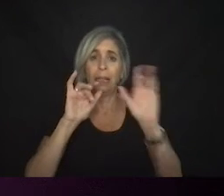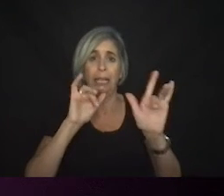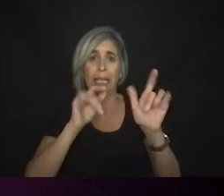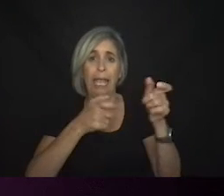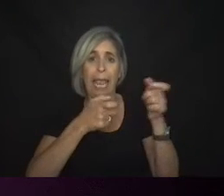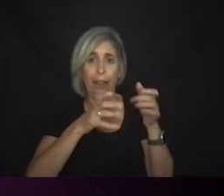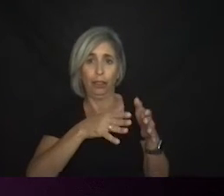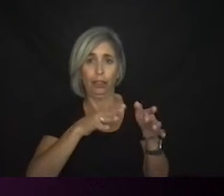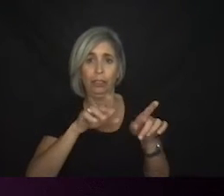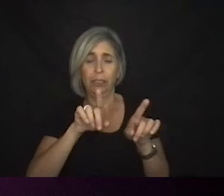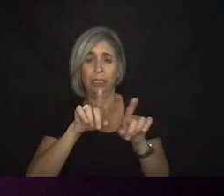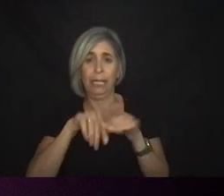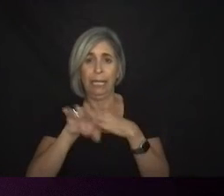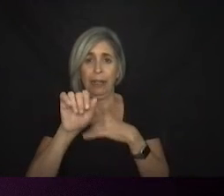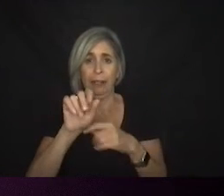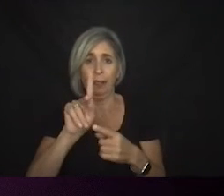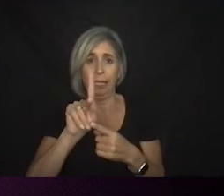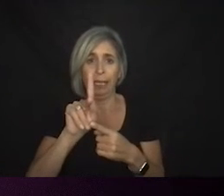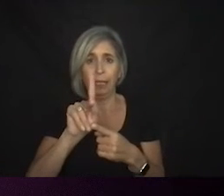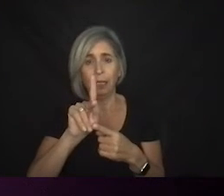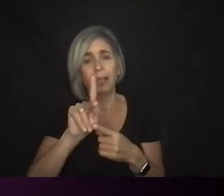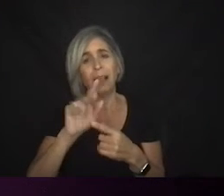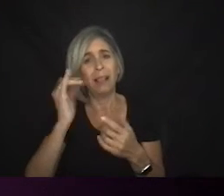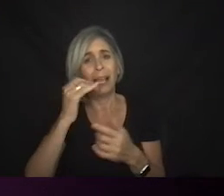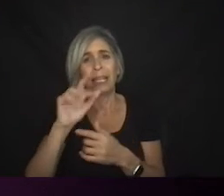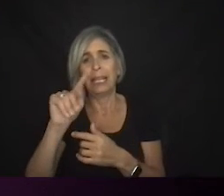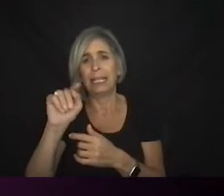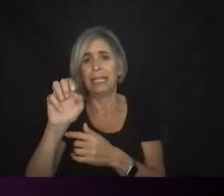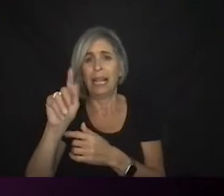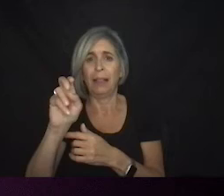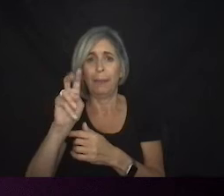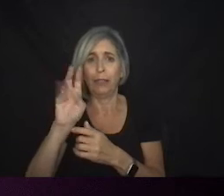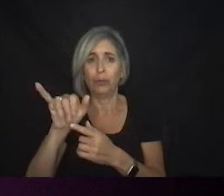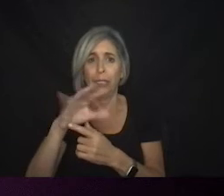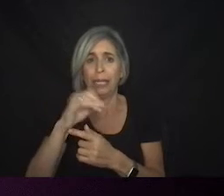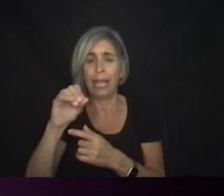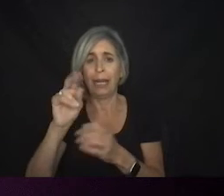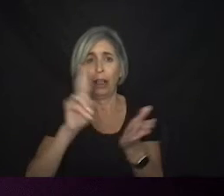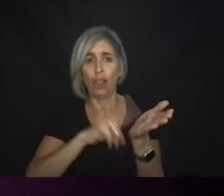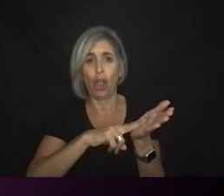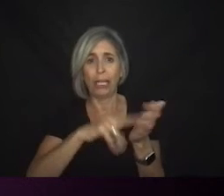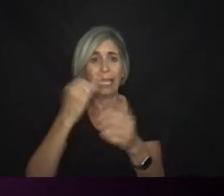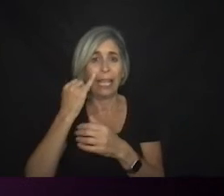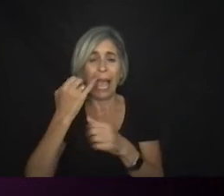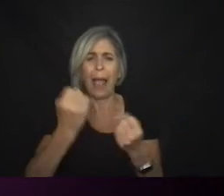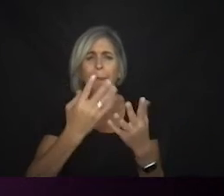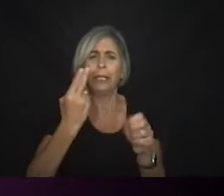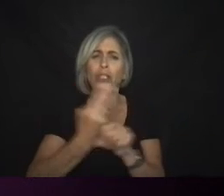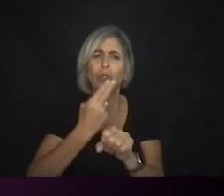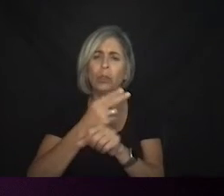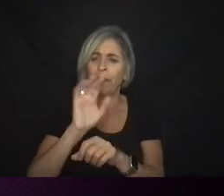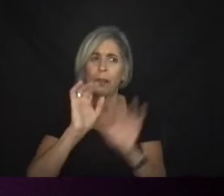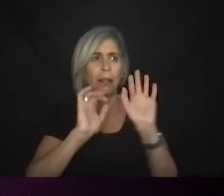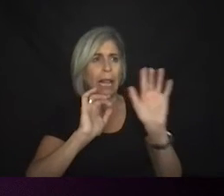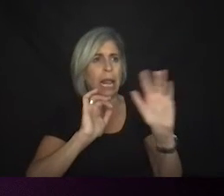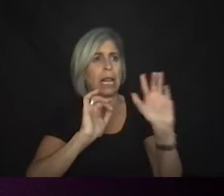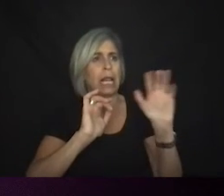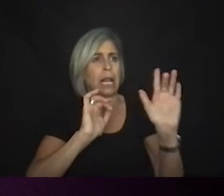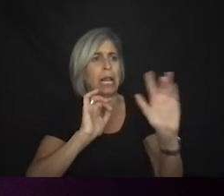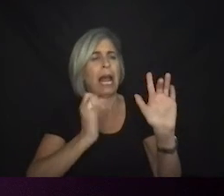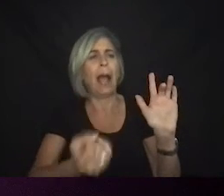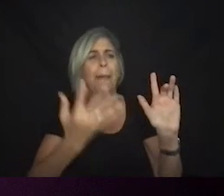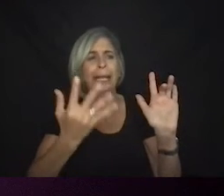Usually that's used for things like telemetry and logging if you want to keep track of like how many users have clicked this link, but it should